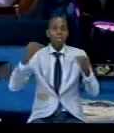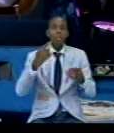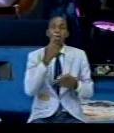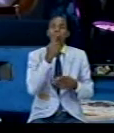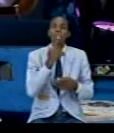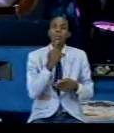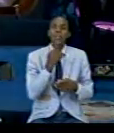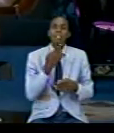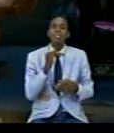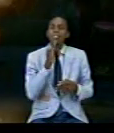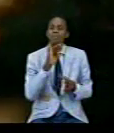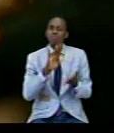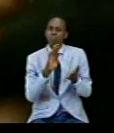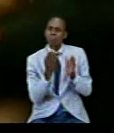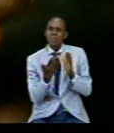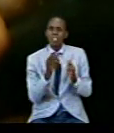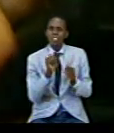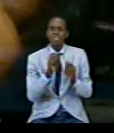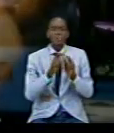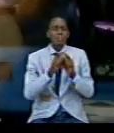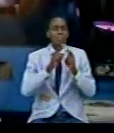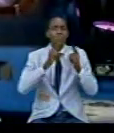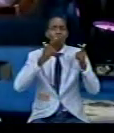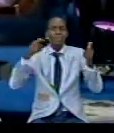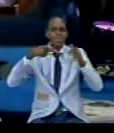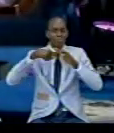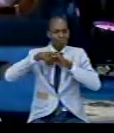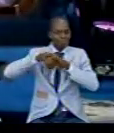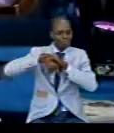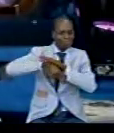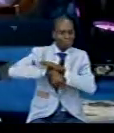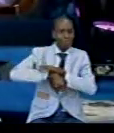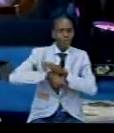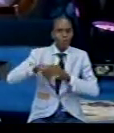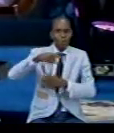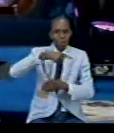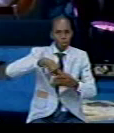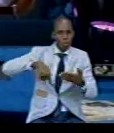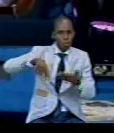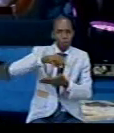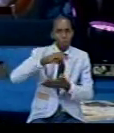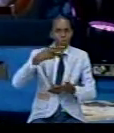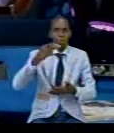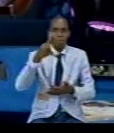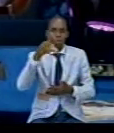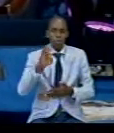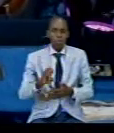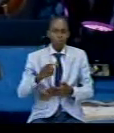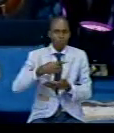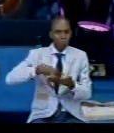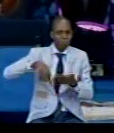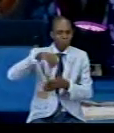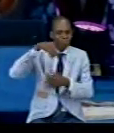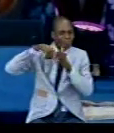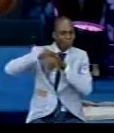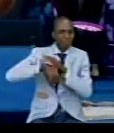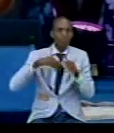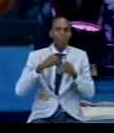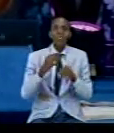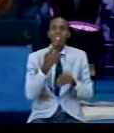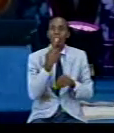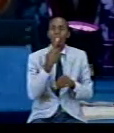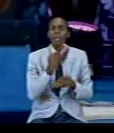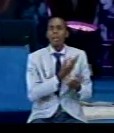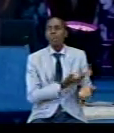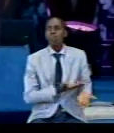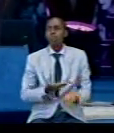big ditch inside. They went to hospitals, they went here and there,